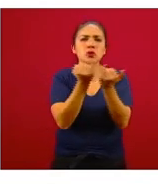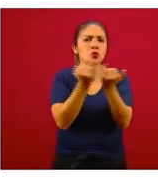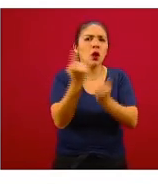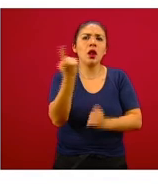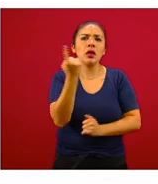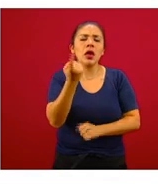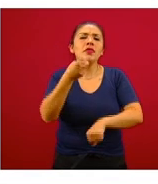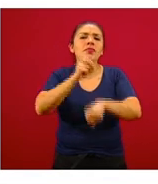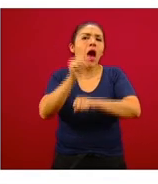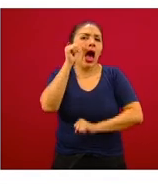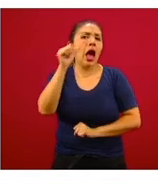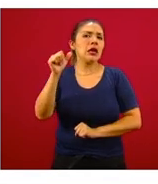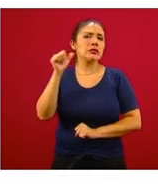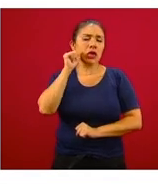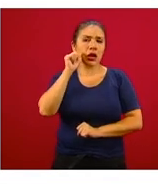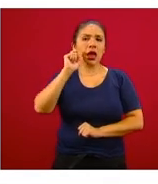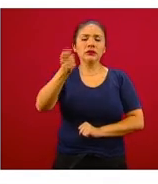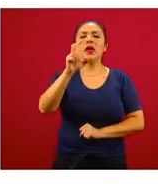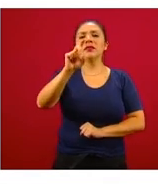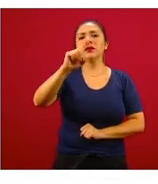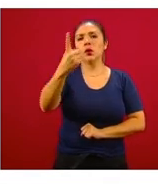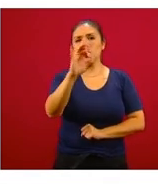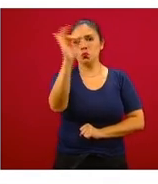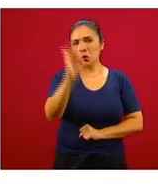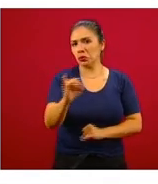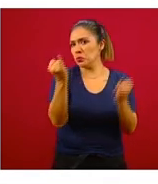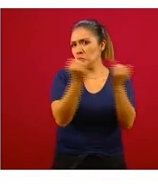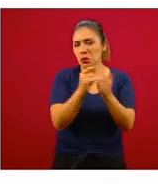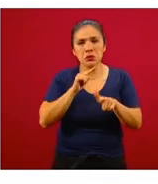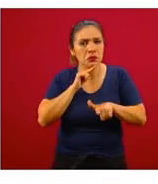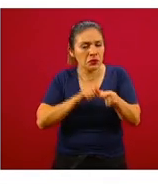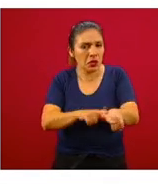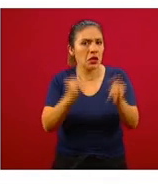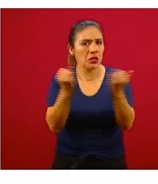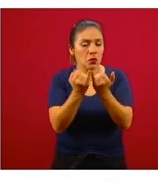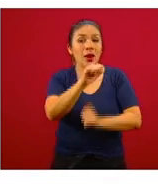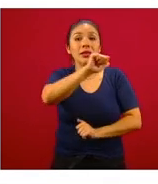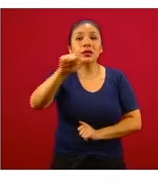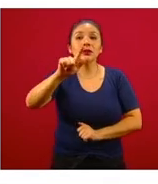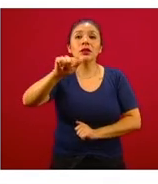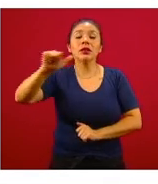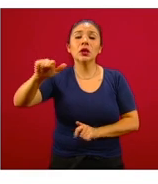infections, and out of these 14,088, we have